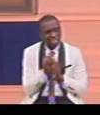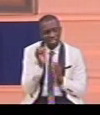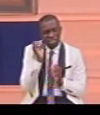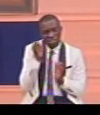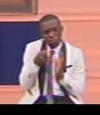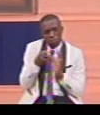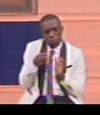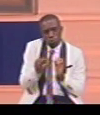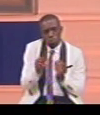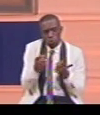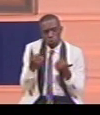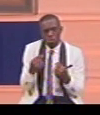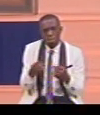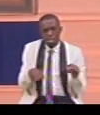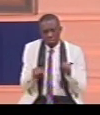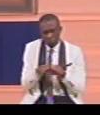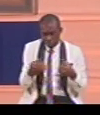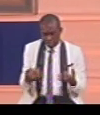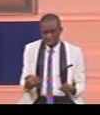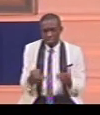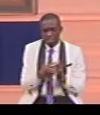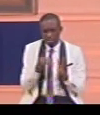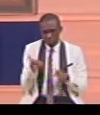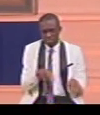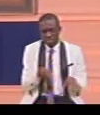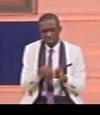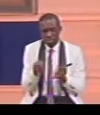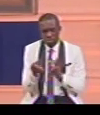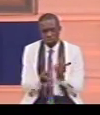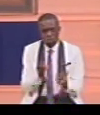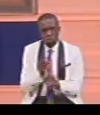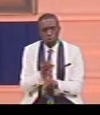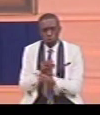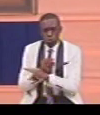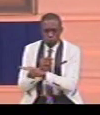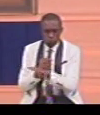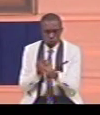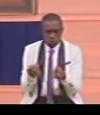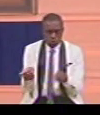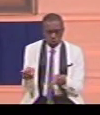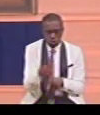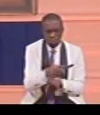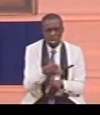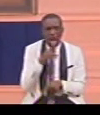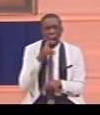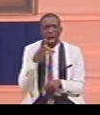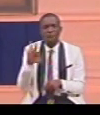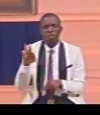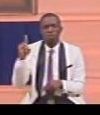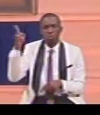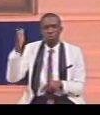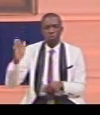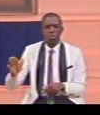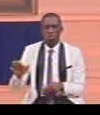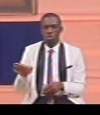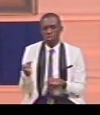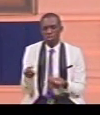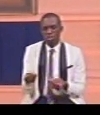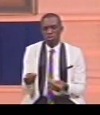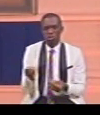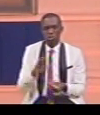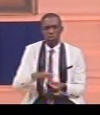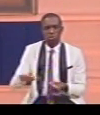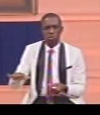already is it in the world. Ye of God, little children, and have overcome them, because